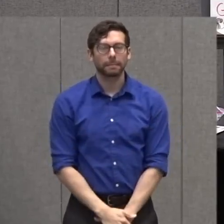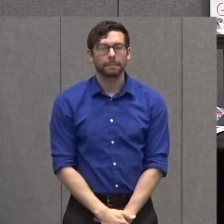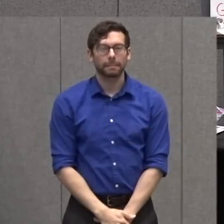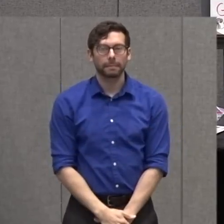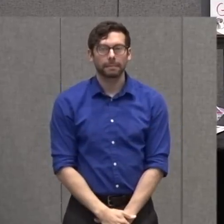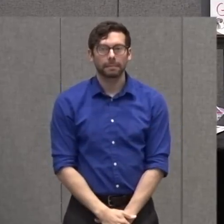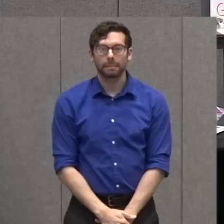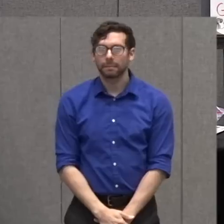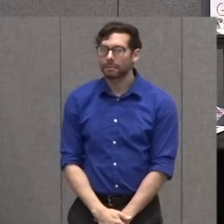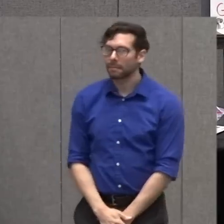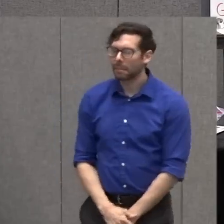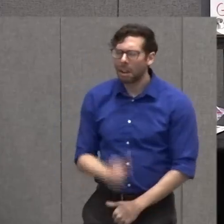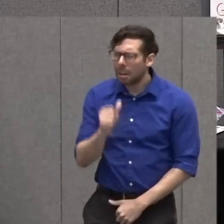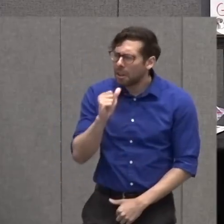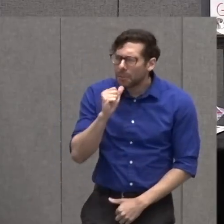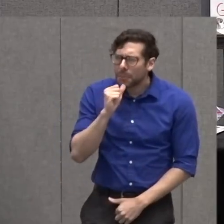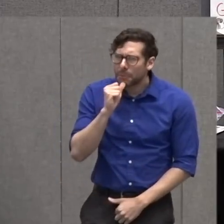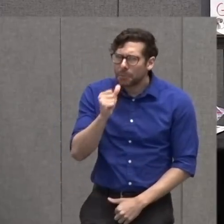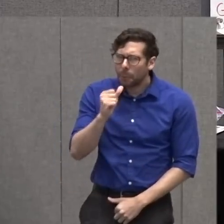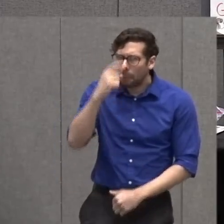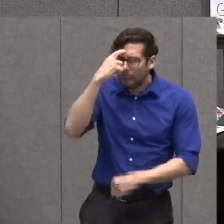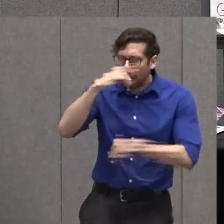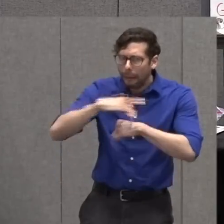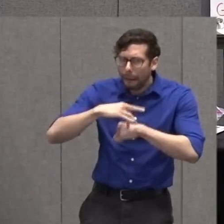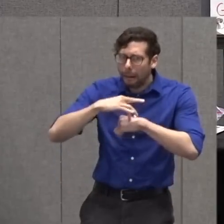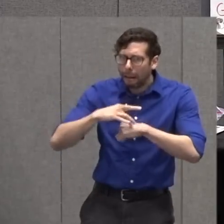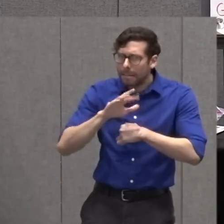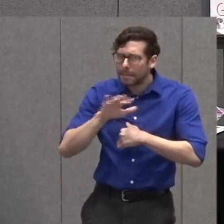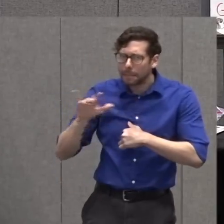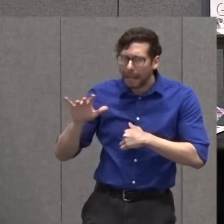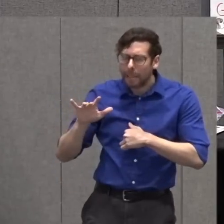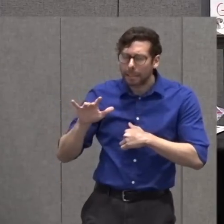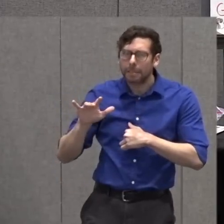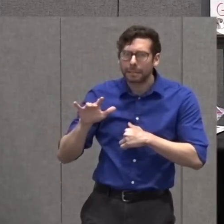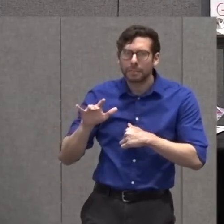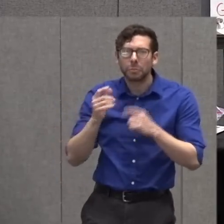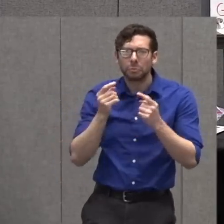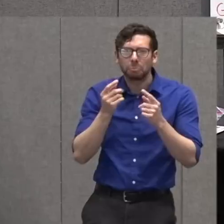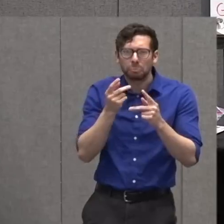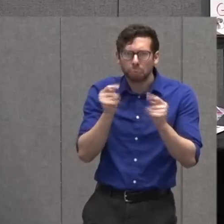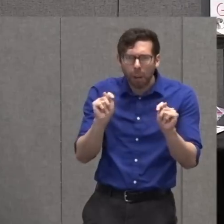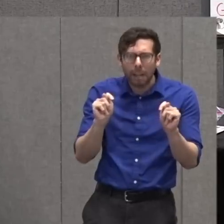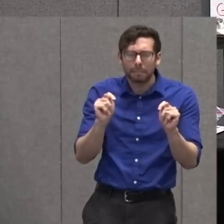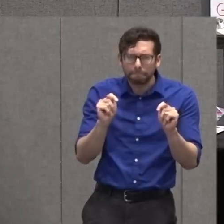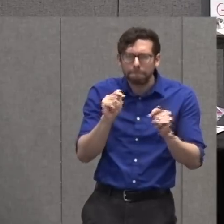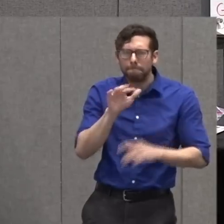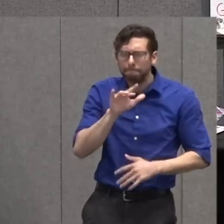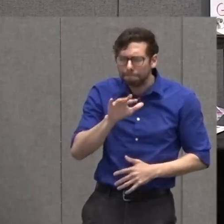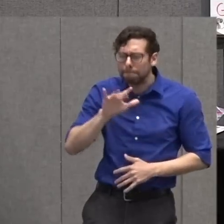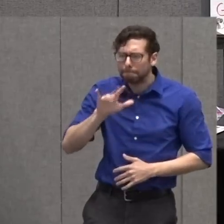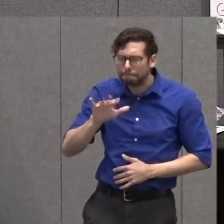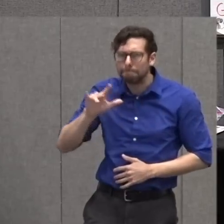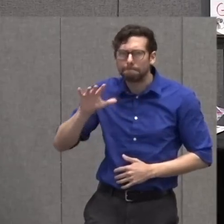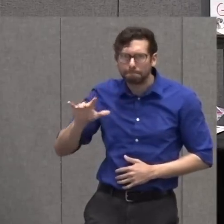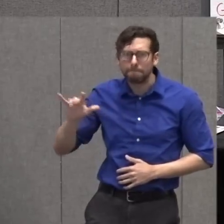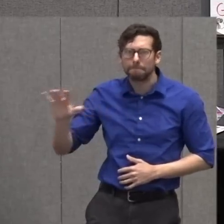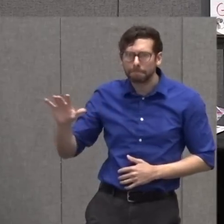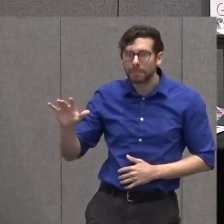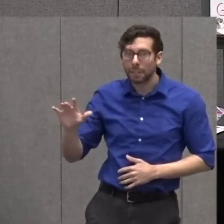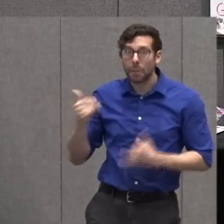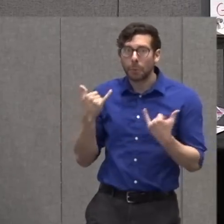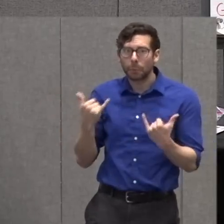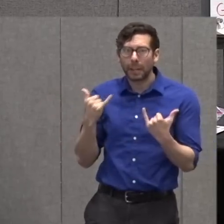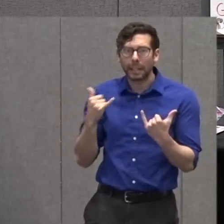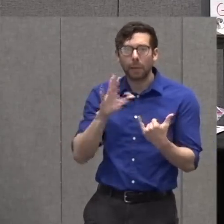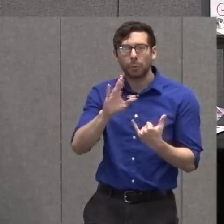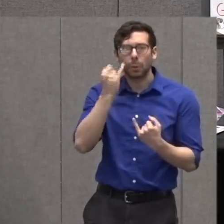Don't worry about spelling. Just sound it out. You got it. Water. Spelling isn't what counts right Yeah. now. Right now we want you to get your ideas on paper.